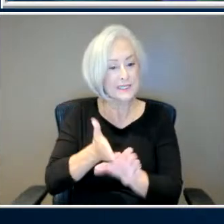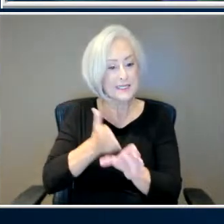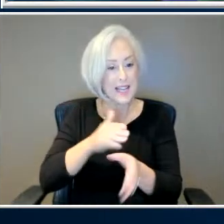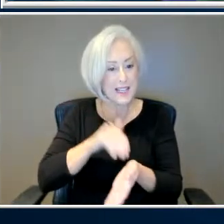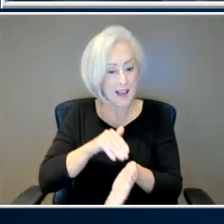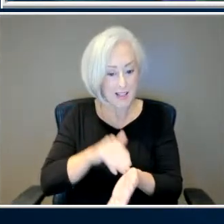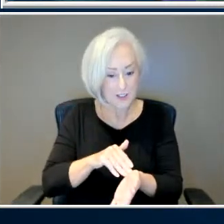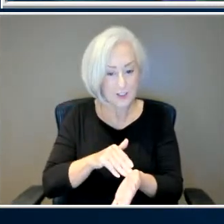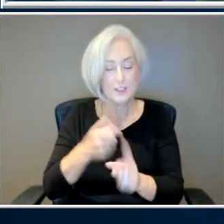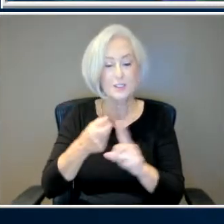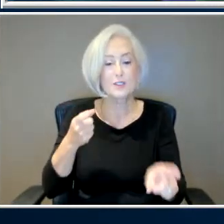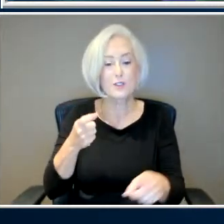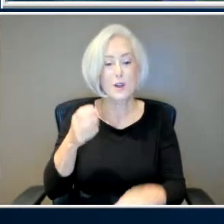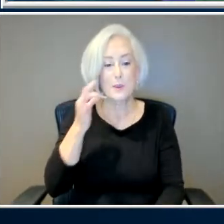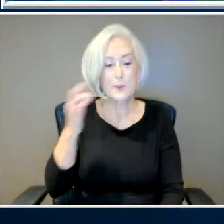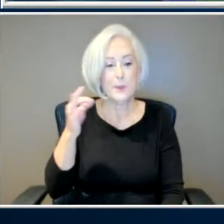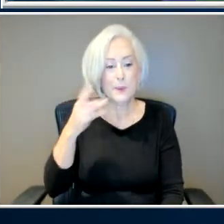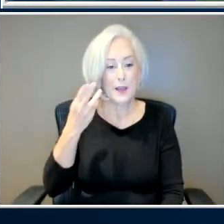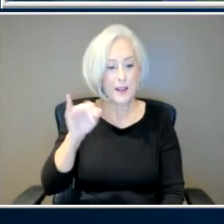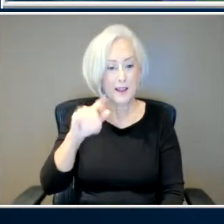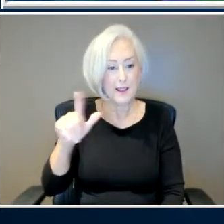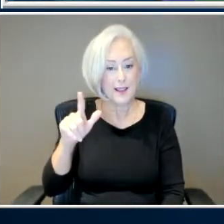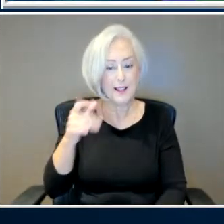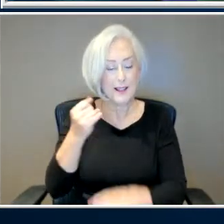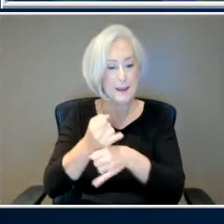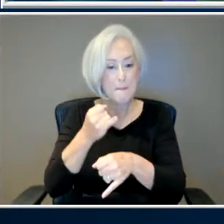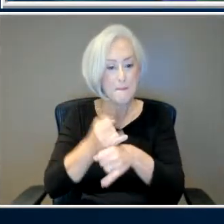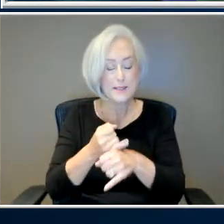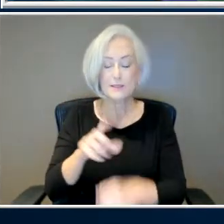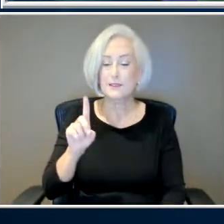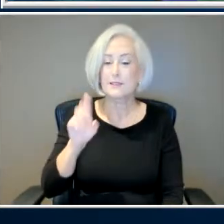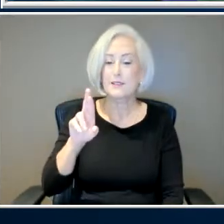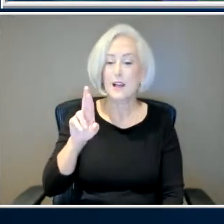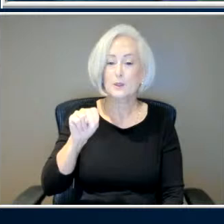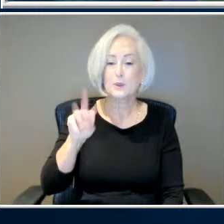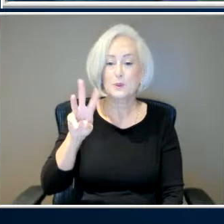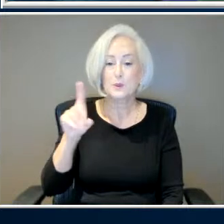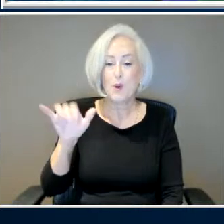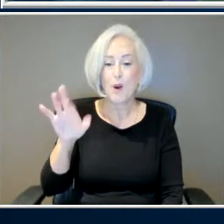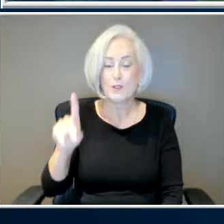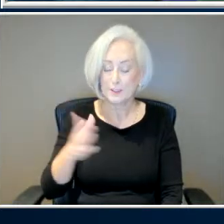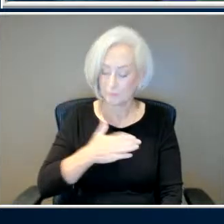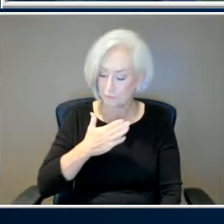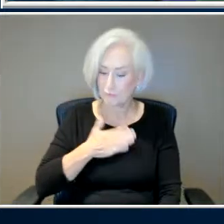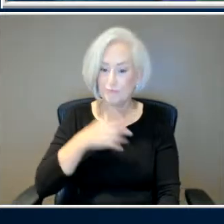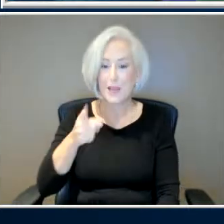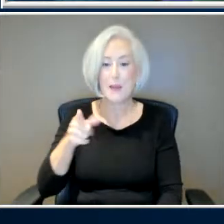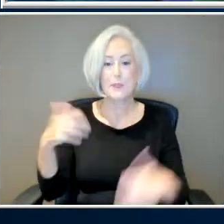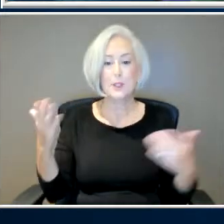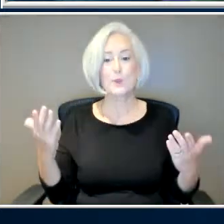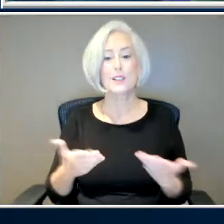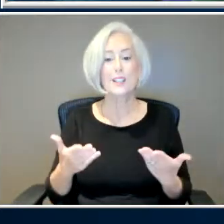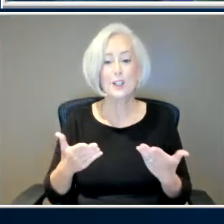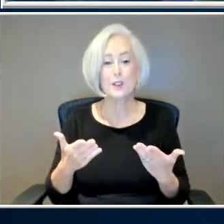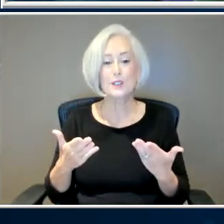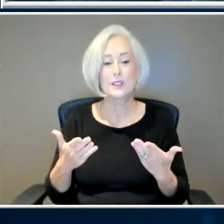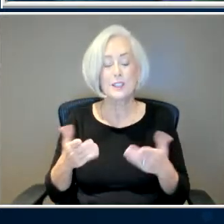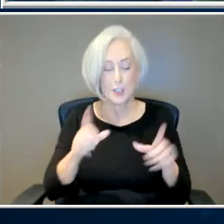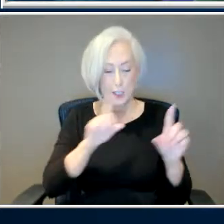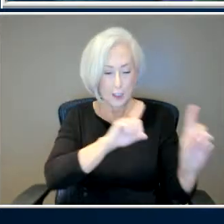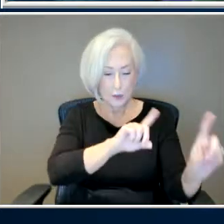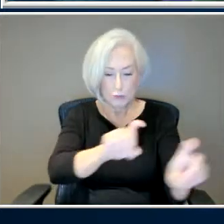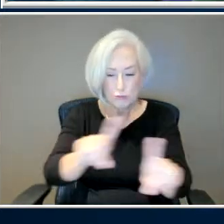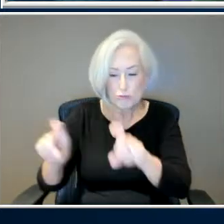campus. Dr. Nawalnik, we're so glad you're here. Back in May, a survey by the American Psychiatric Association